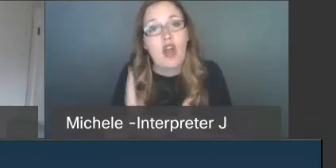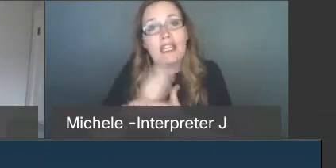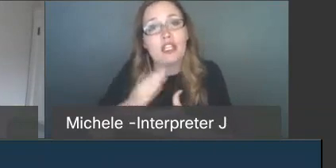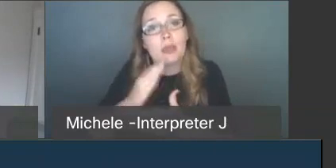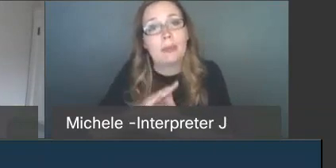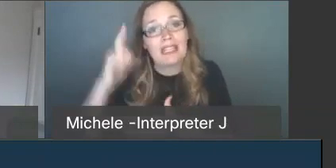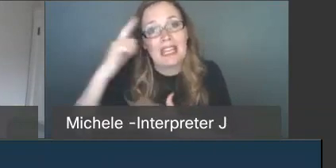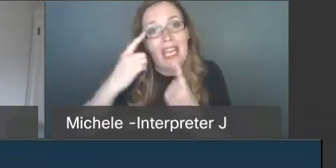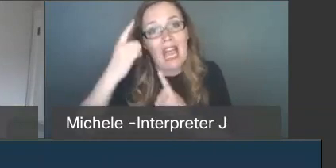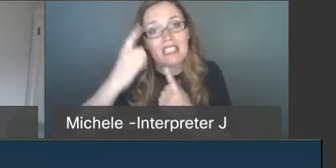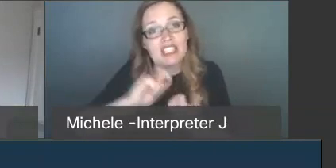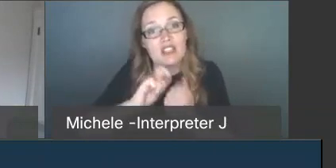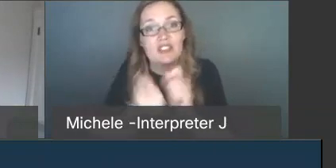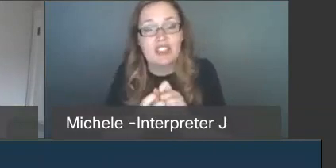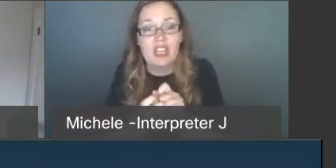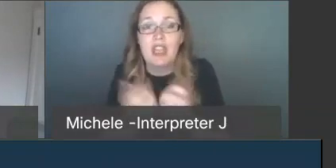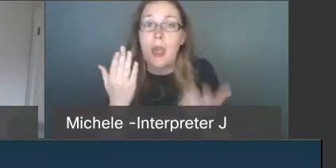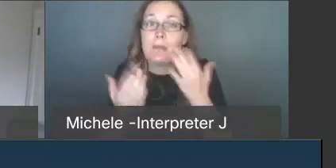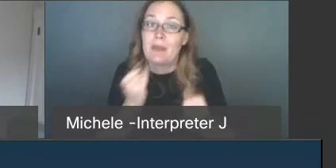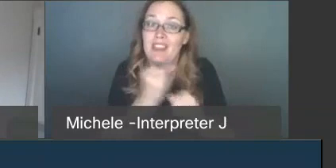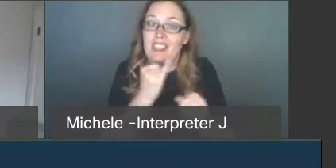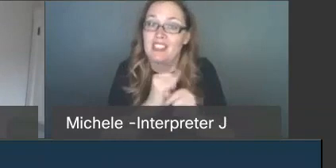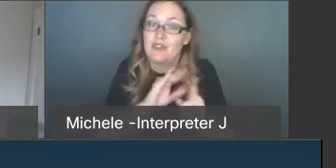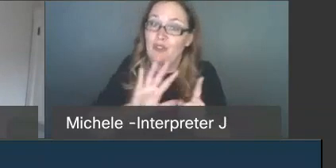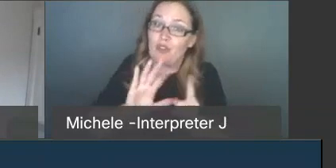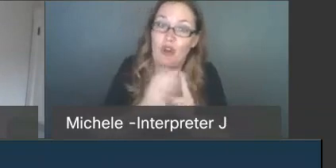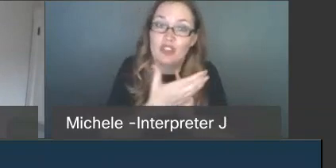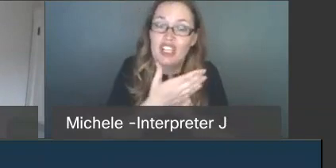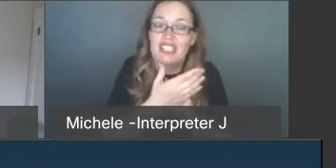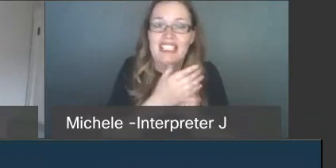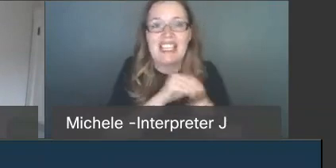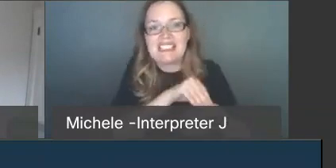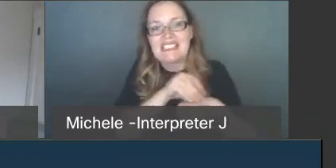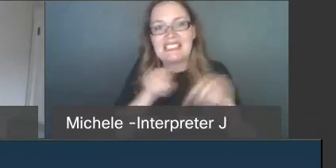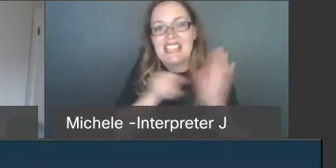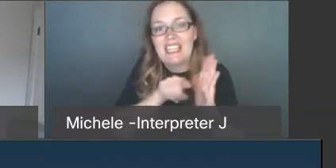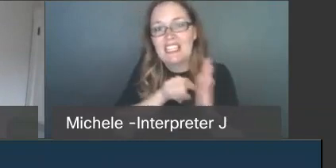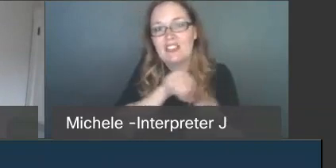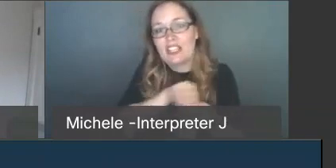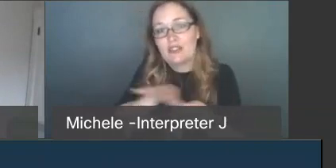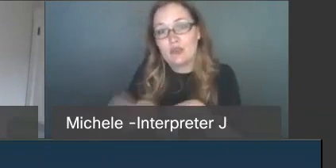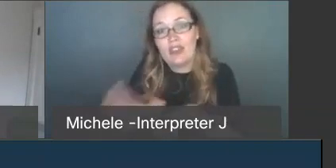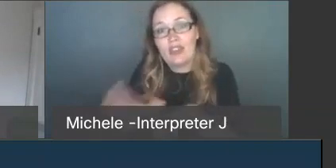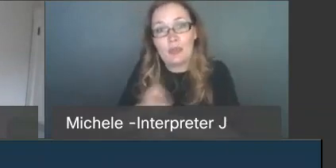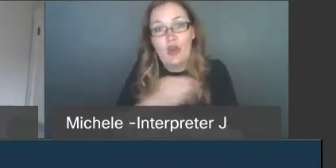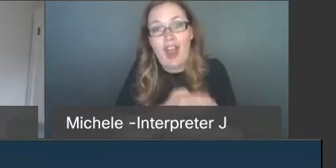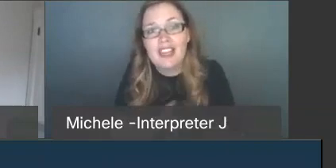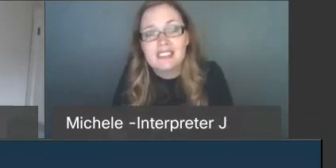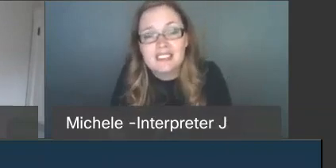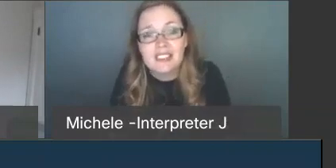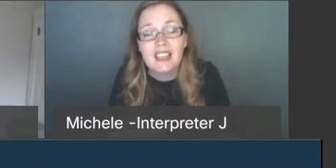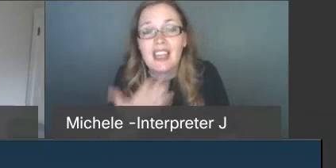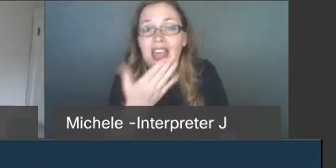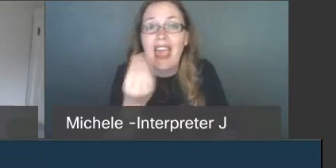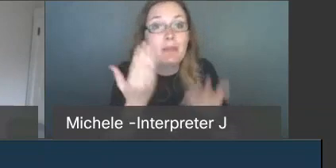aspects of the institutional culture that is negatively affecting the individual's progress. And then there might frankly be broader policies and practices in